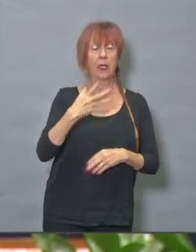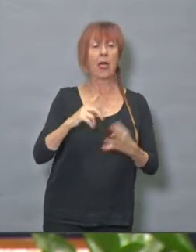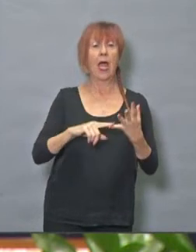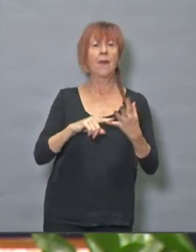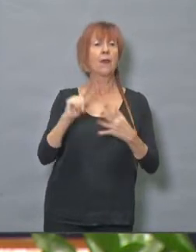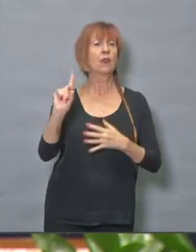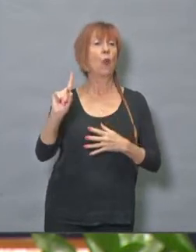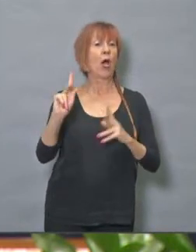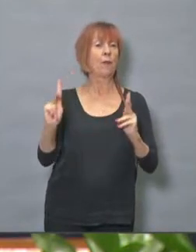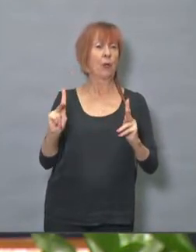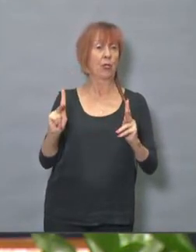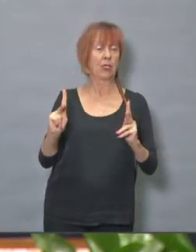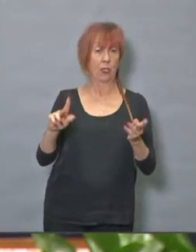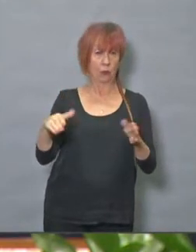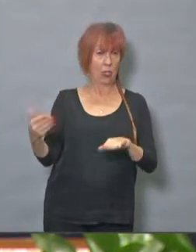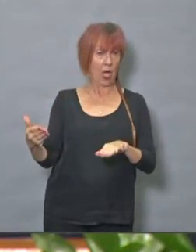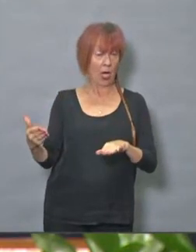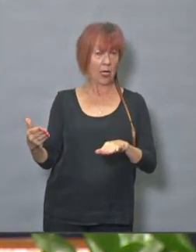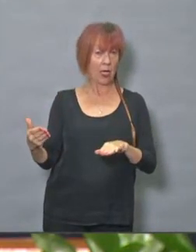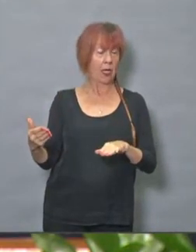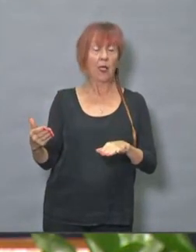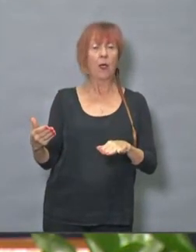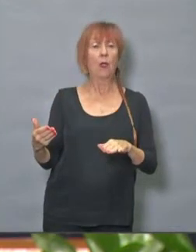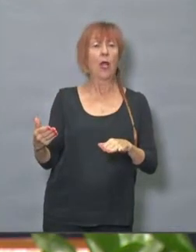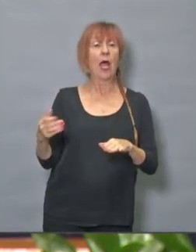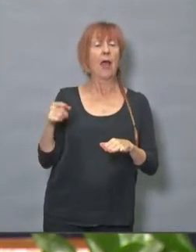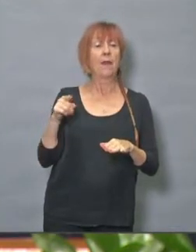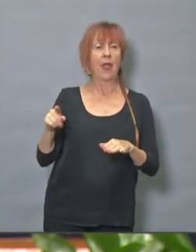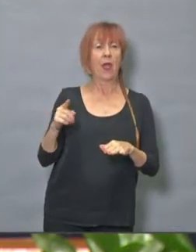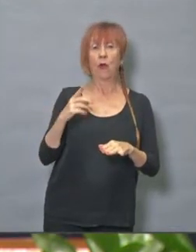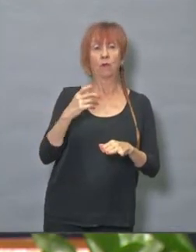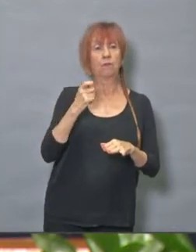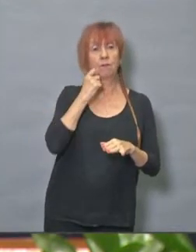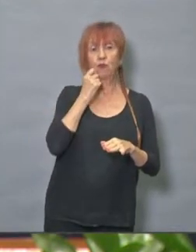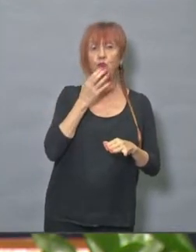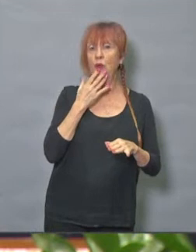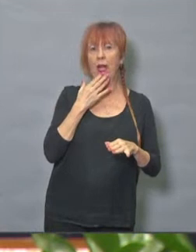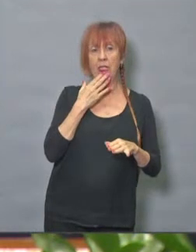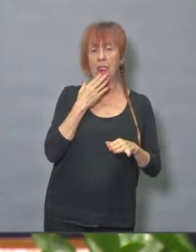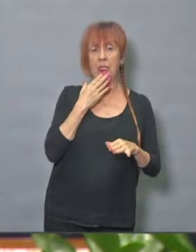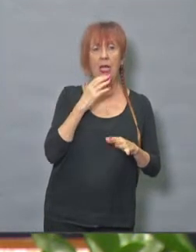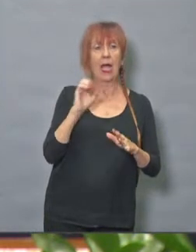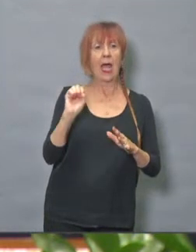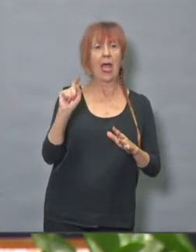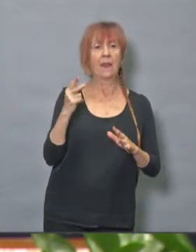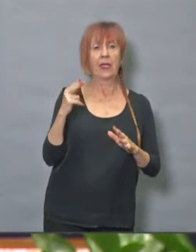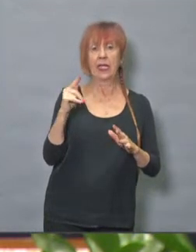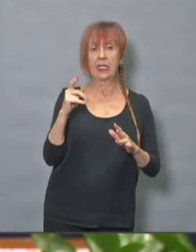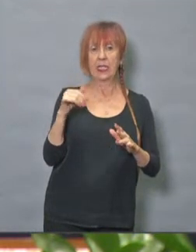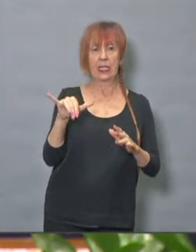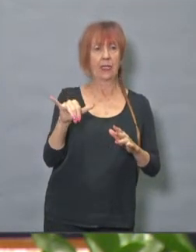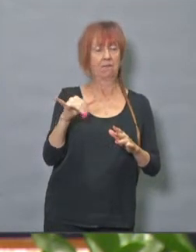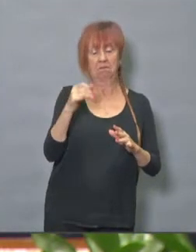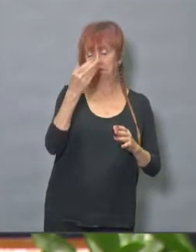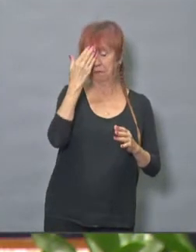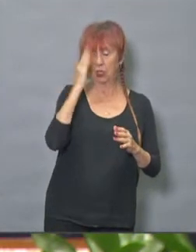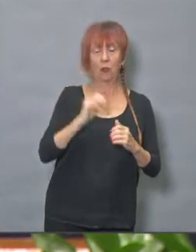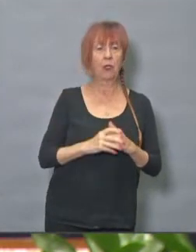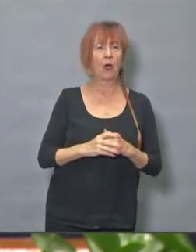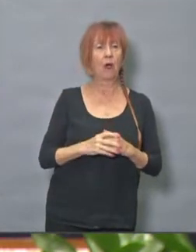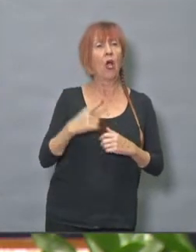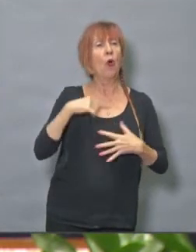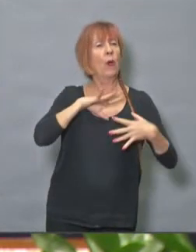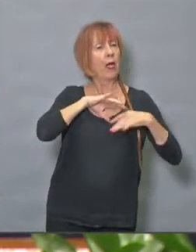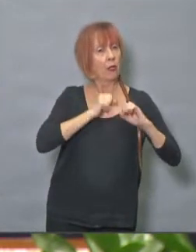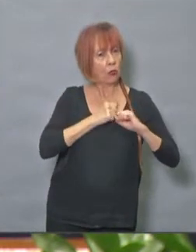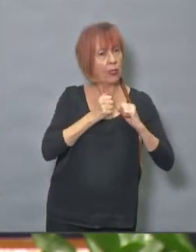there's 1 person who passed away for whom their race and ethnicity has not been specified. We are grieving with all of